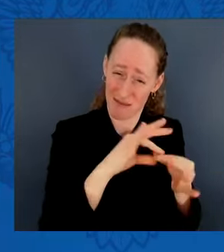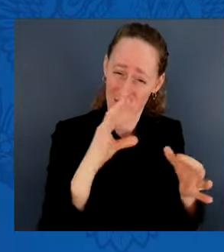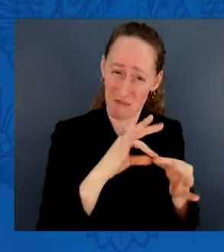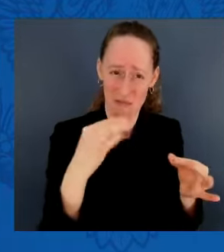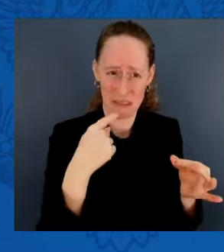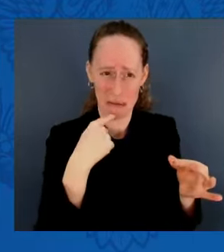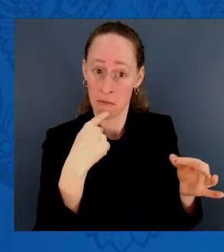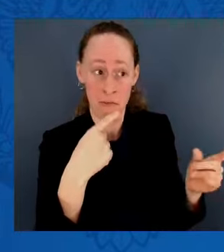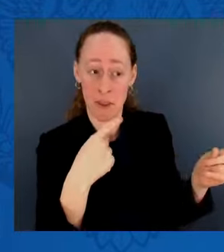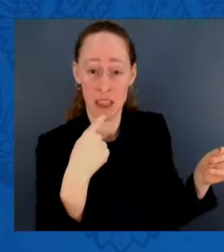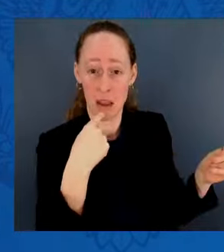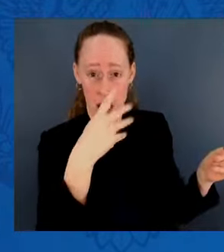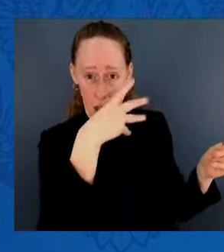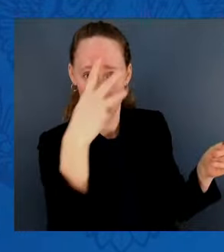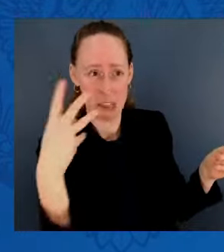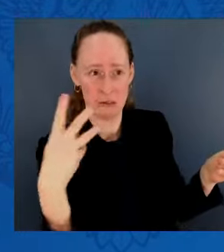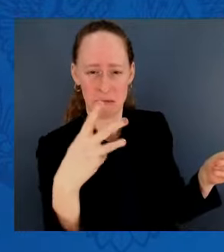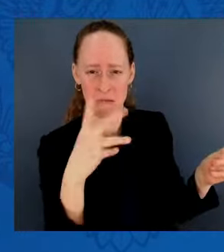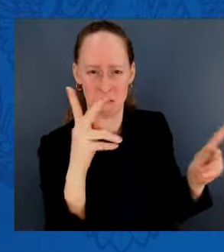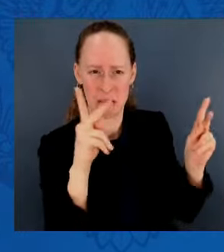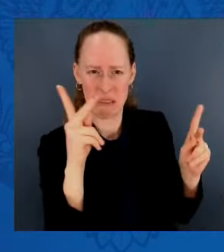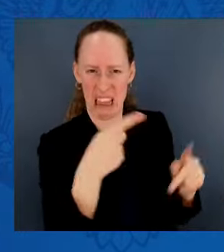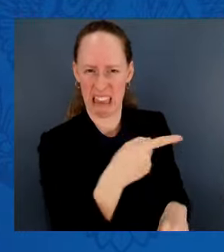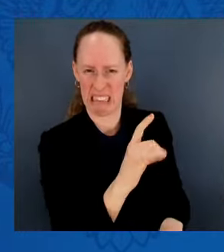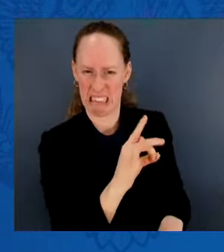separate families.